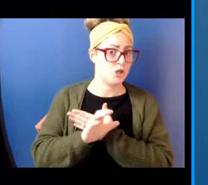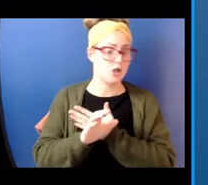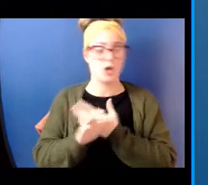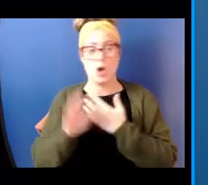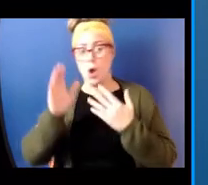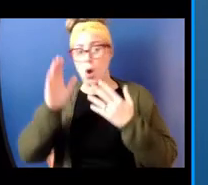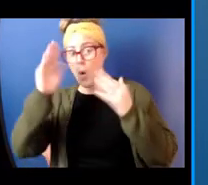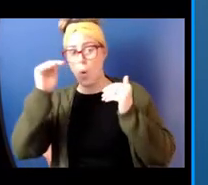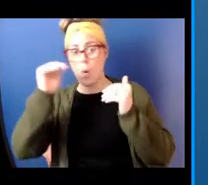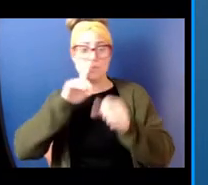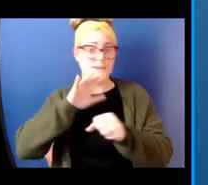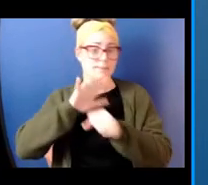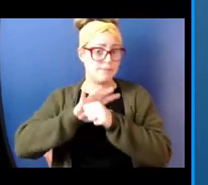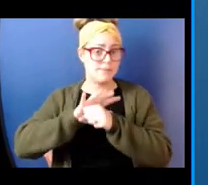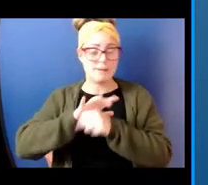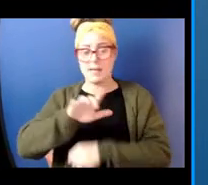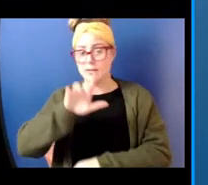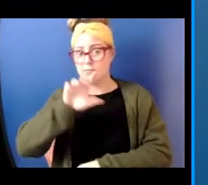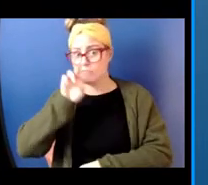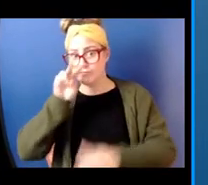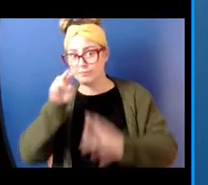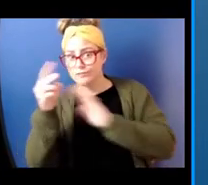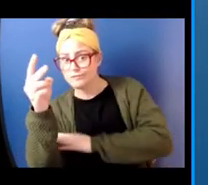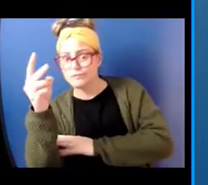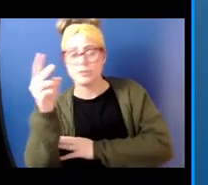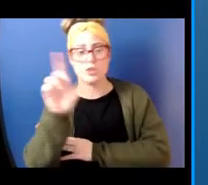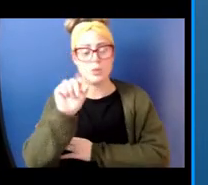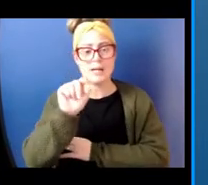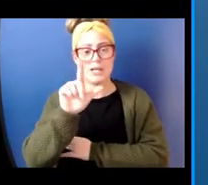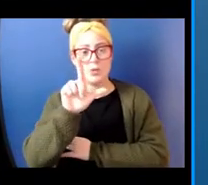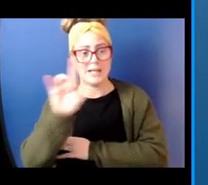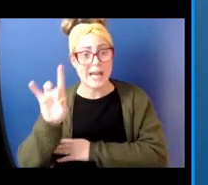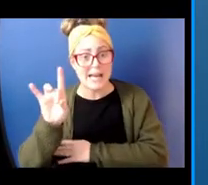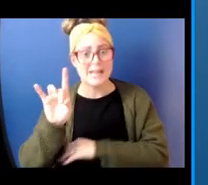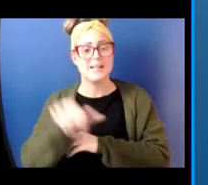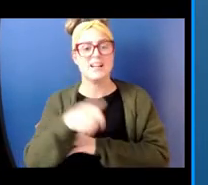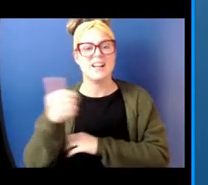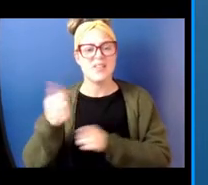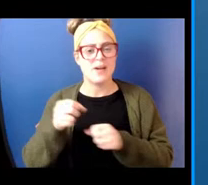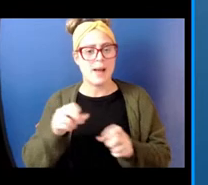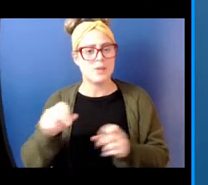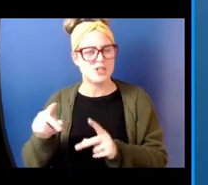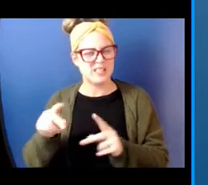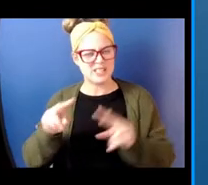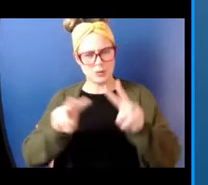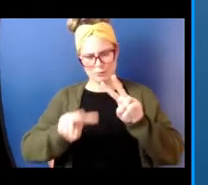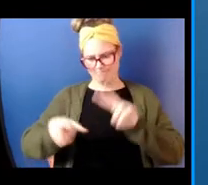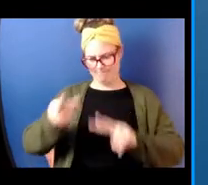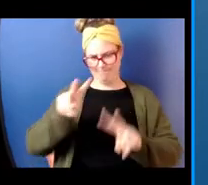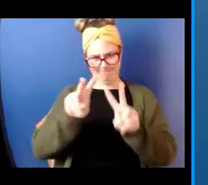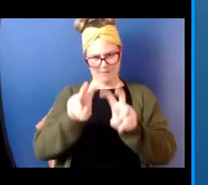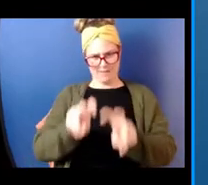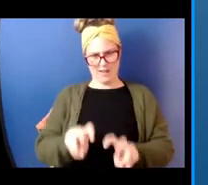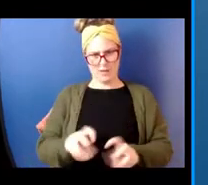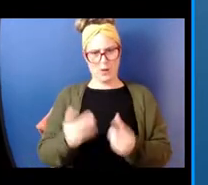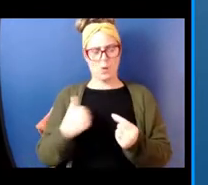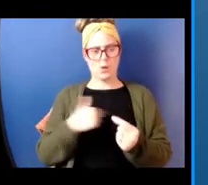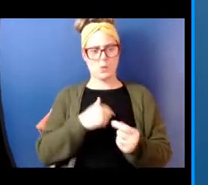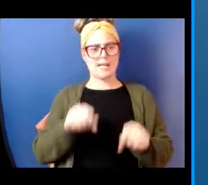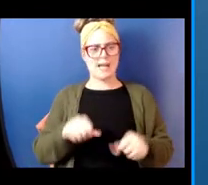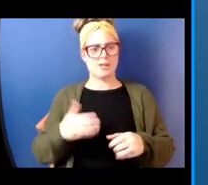of looking at 2028 as in another opportunity to evaluate what we can do for our country